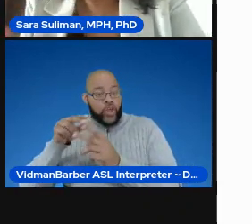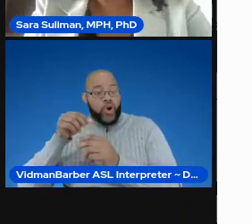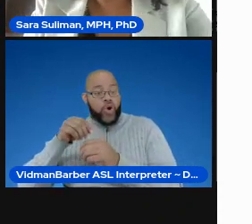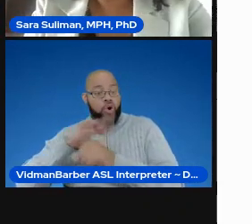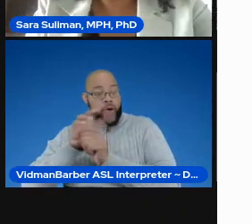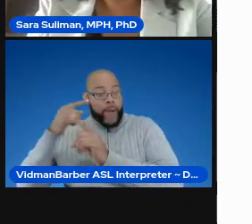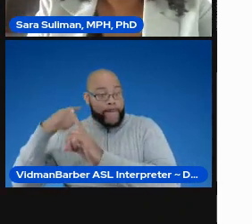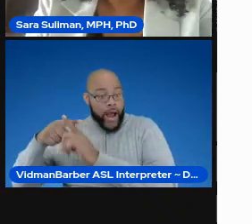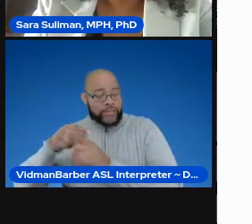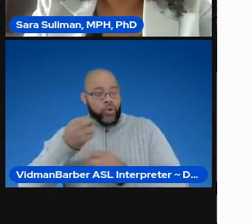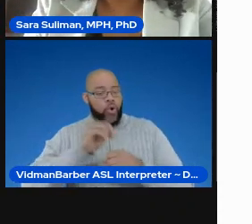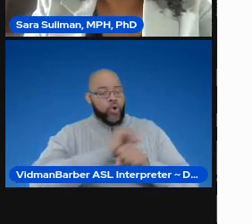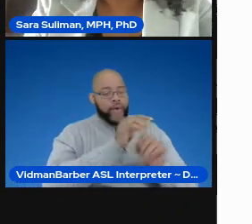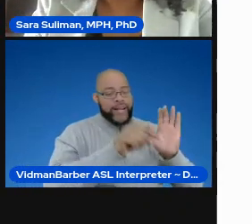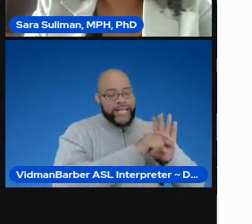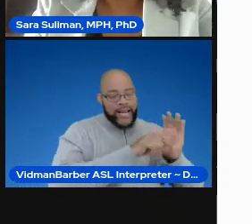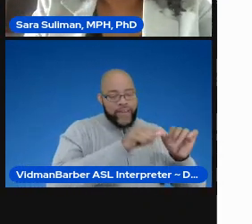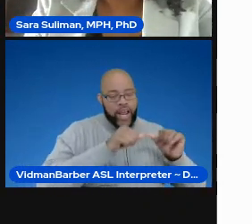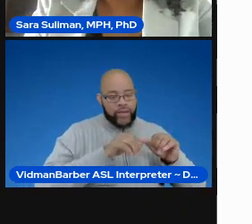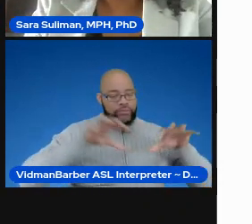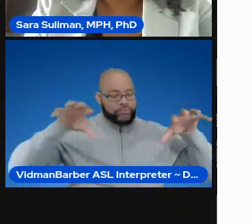COVID negative areas.